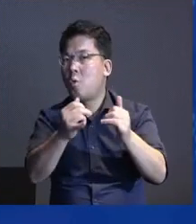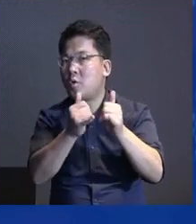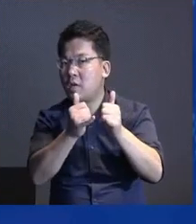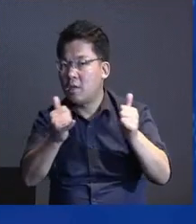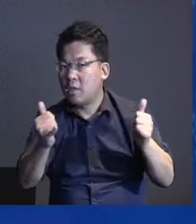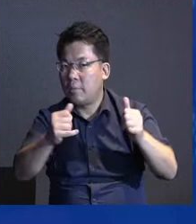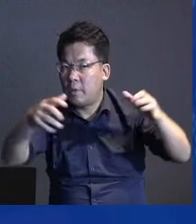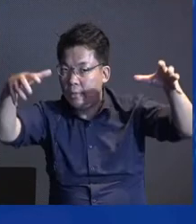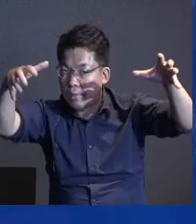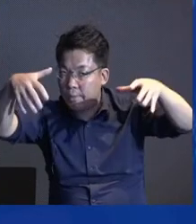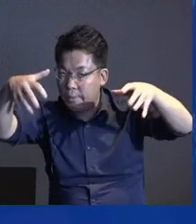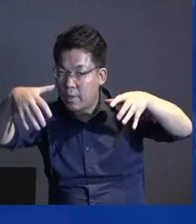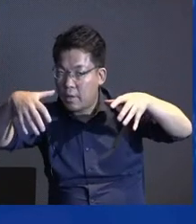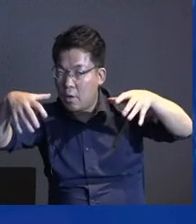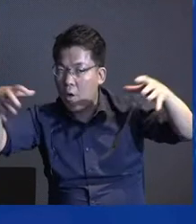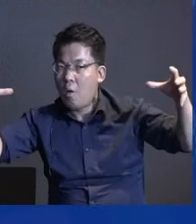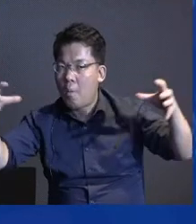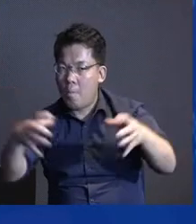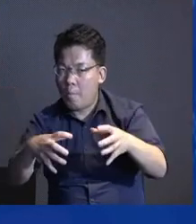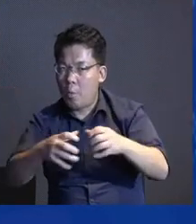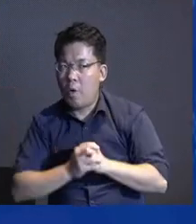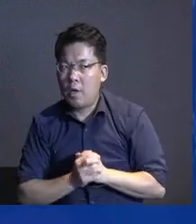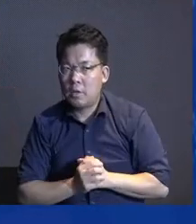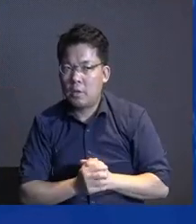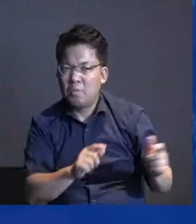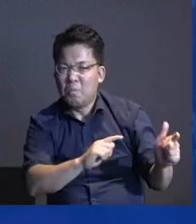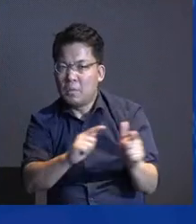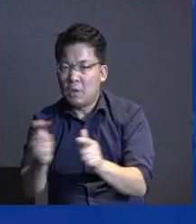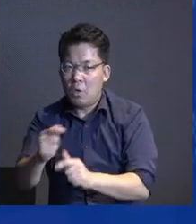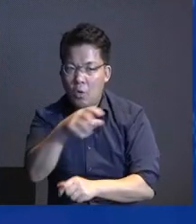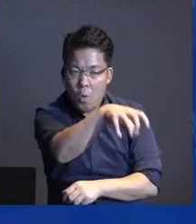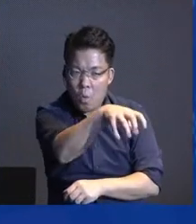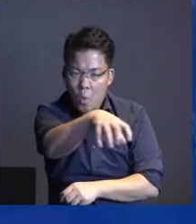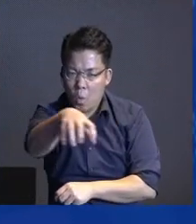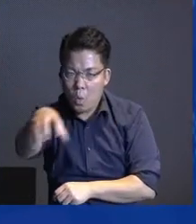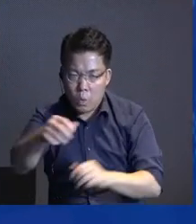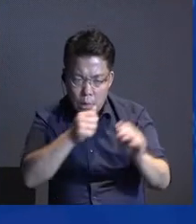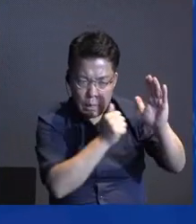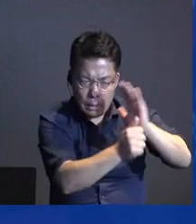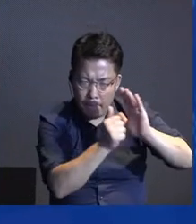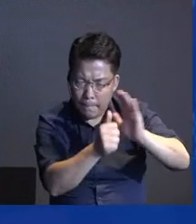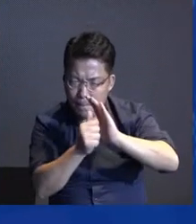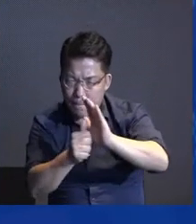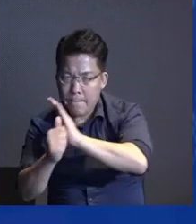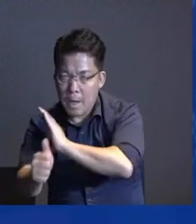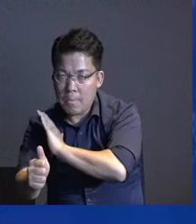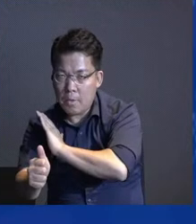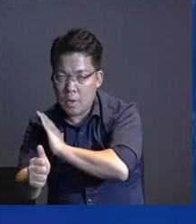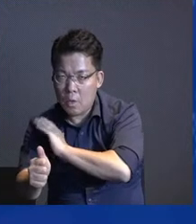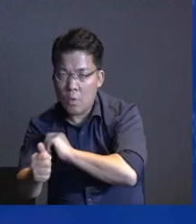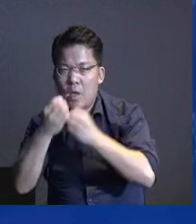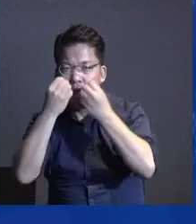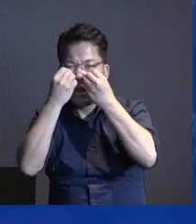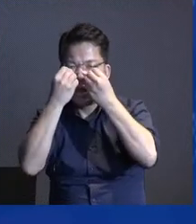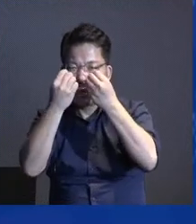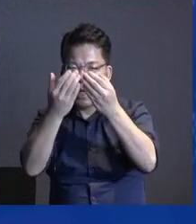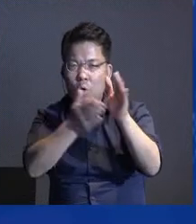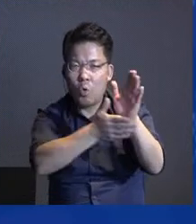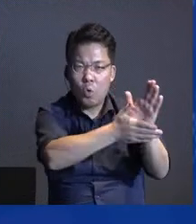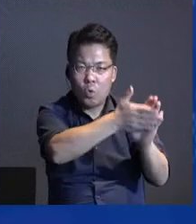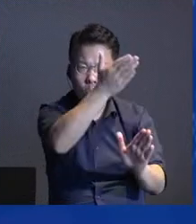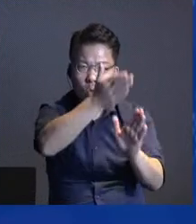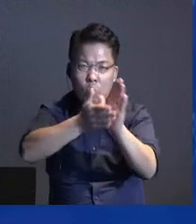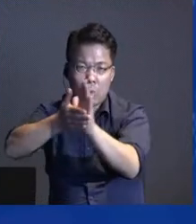kind of breaking the barrier of visiting new places and exploring new things. Just to